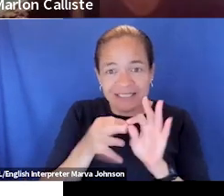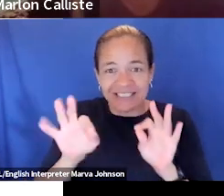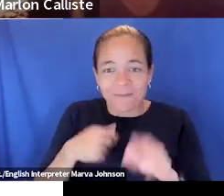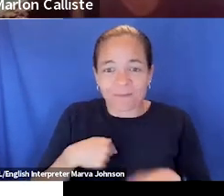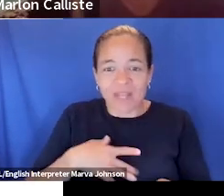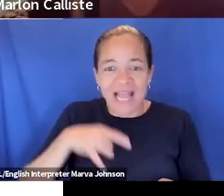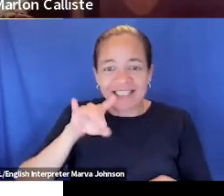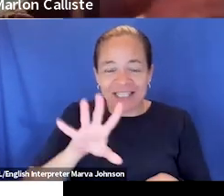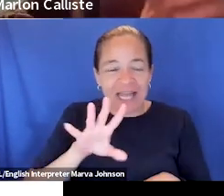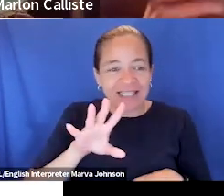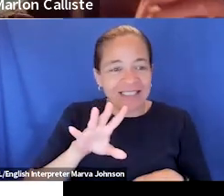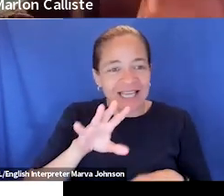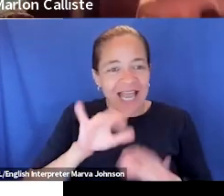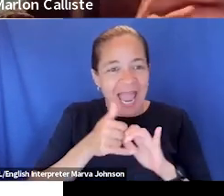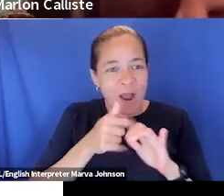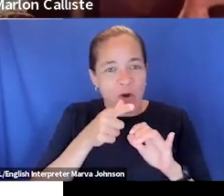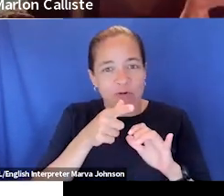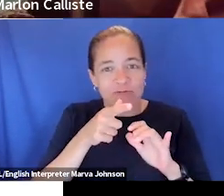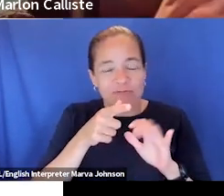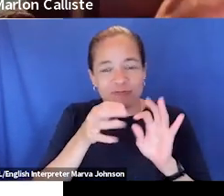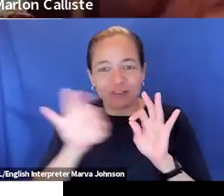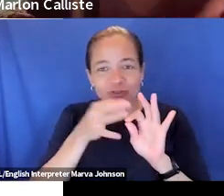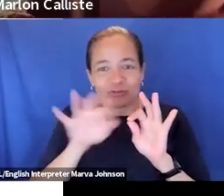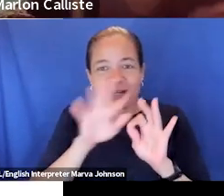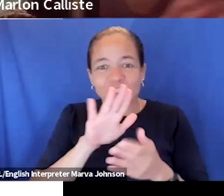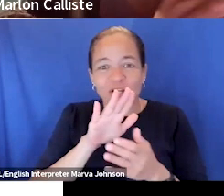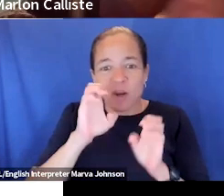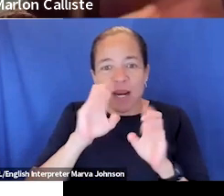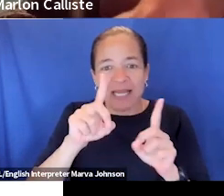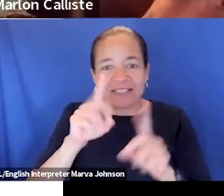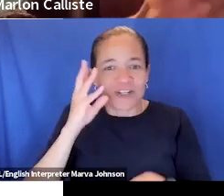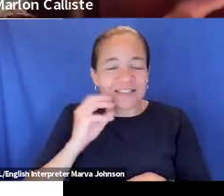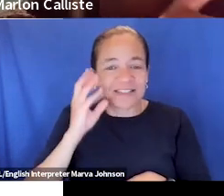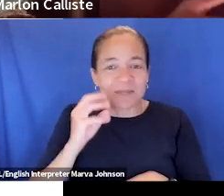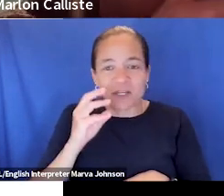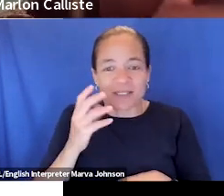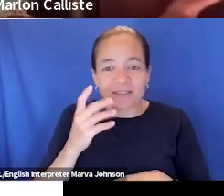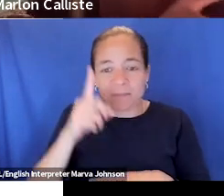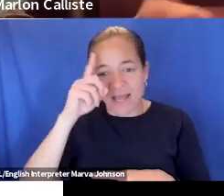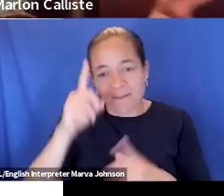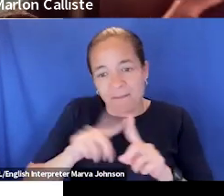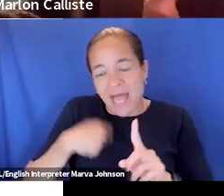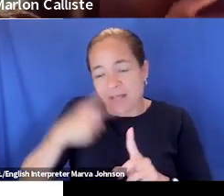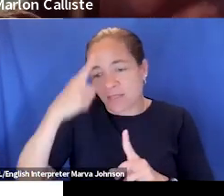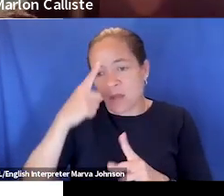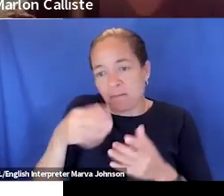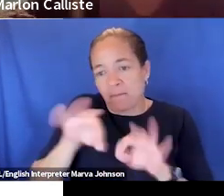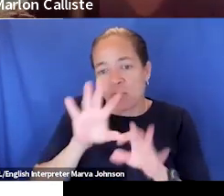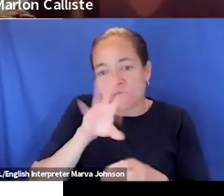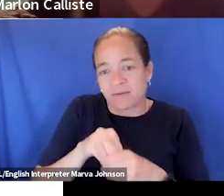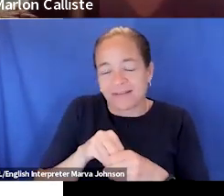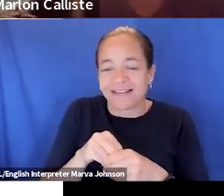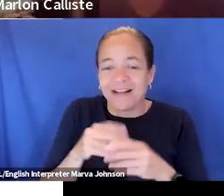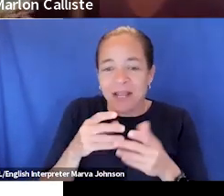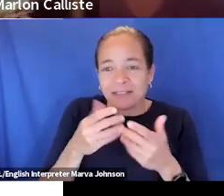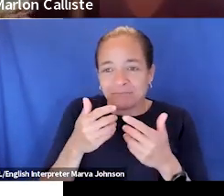how I structured her education experience, but I felt that was important to include anyway. So just kind of sandwich it together and put